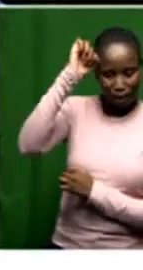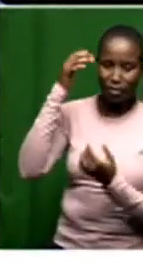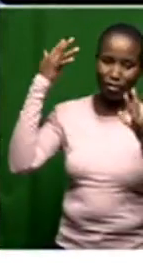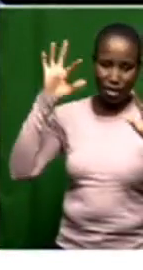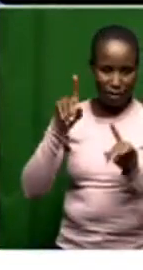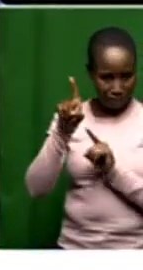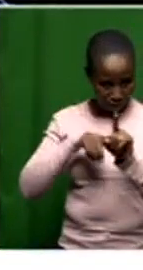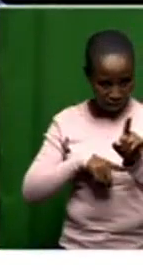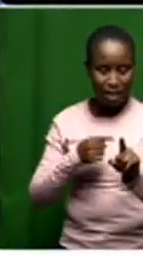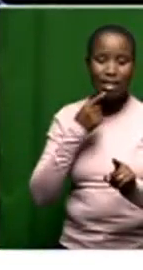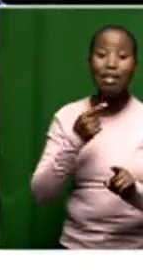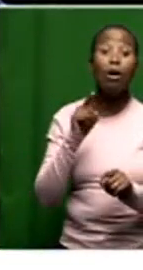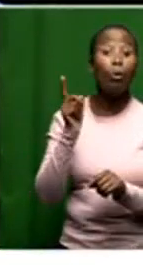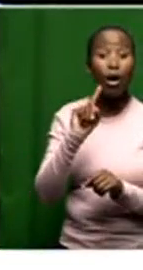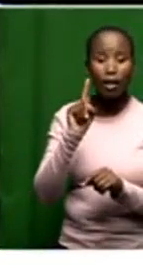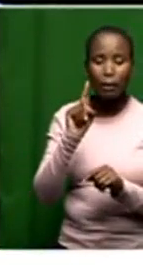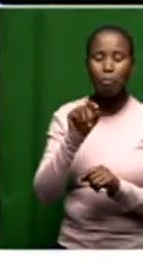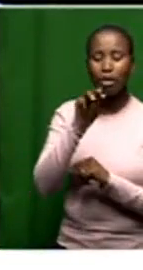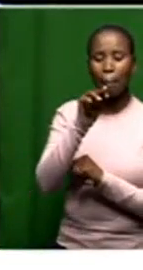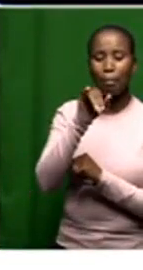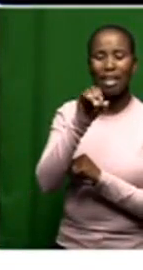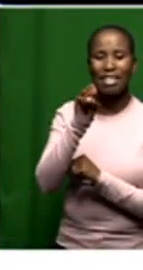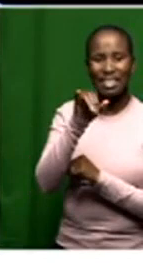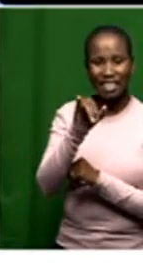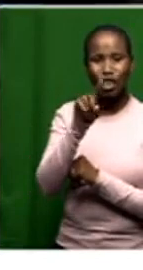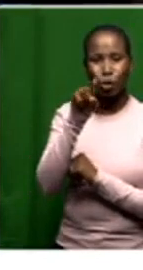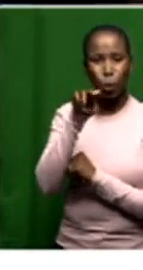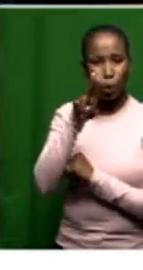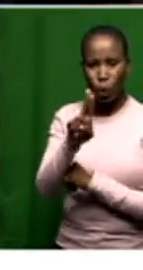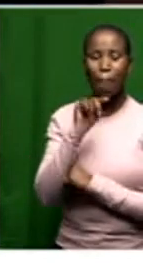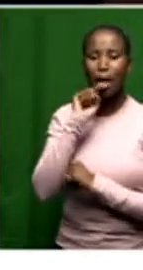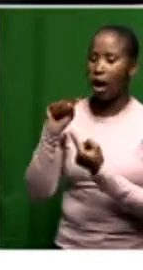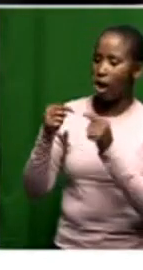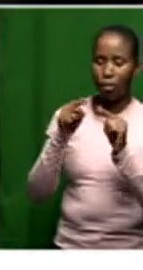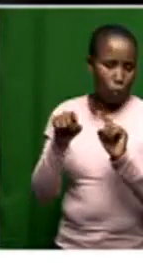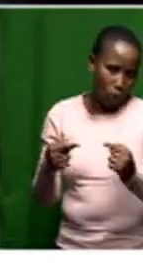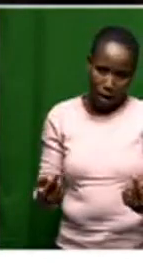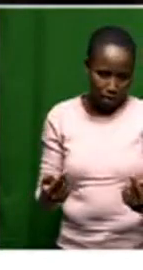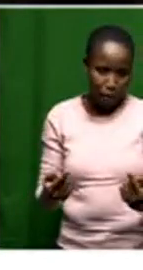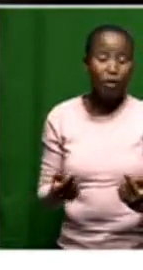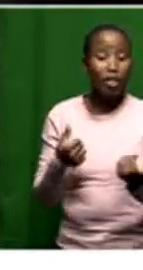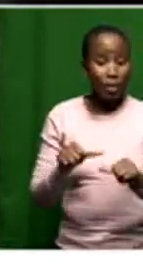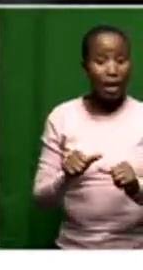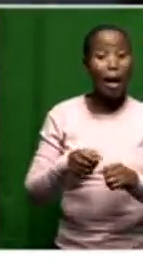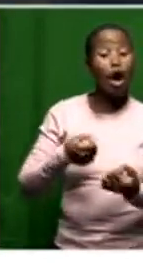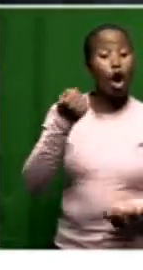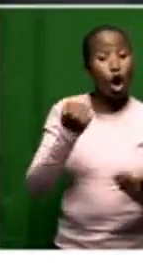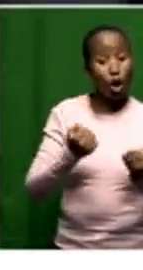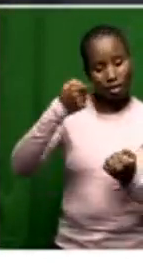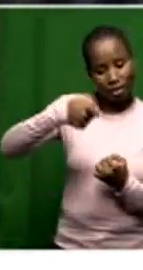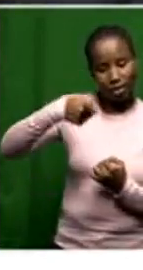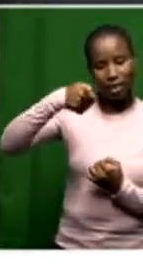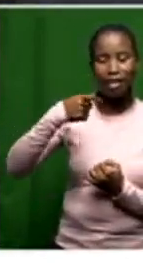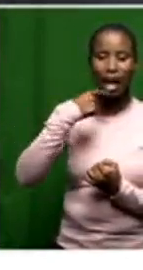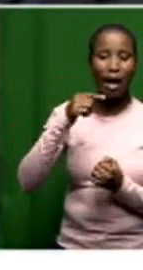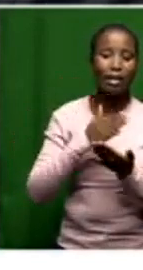that King-elect Misuzulu was the undisputed heir to the throne. Despite the court's ruling, some in the monarchy